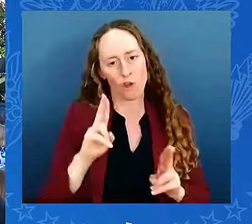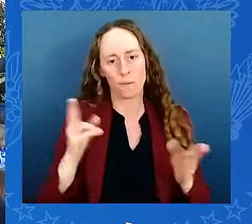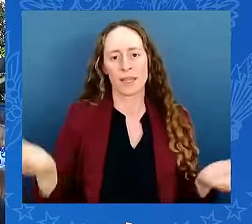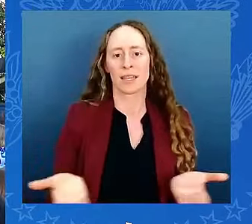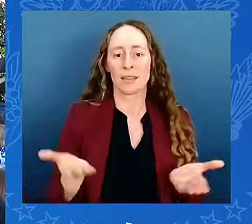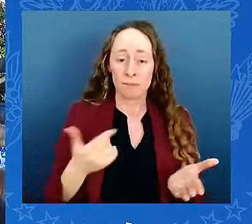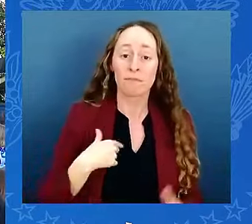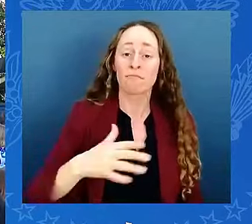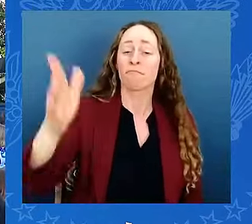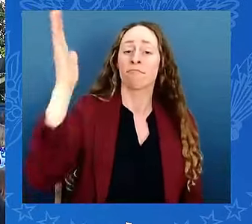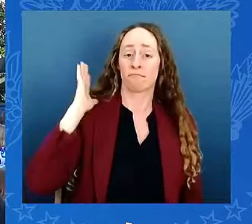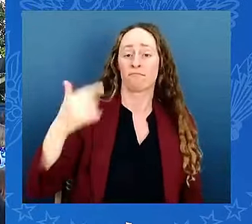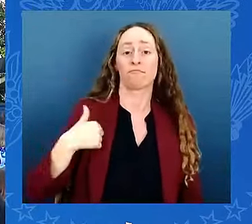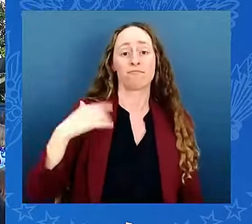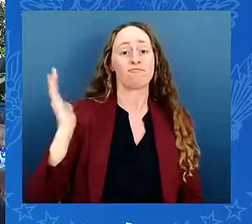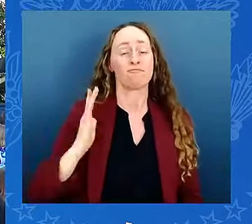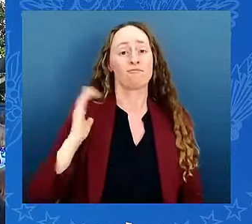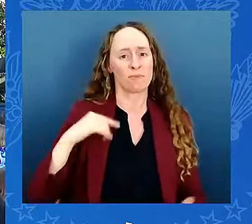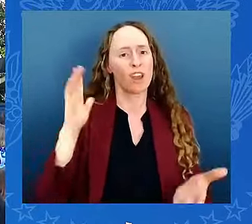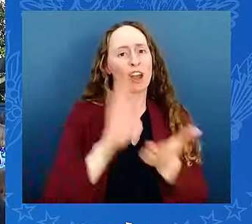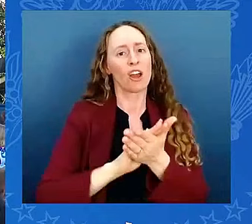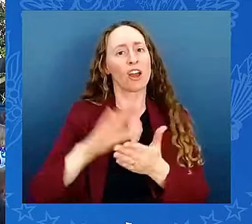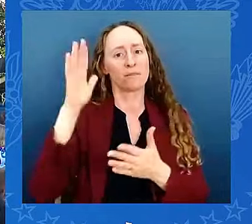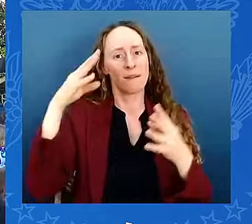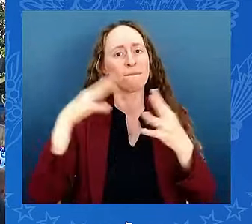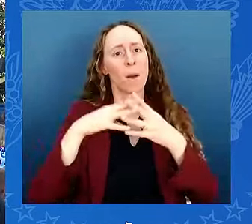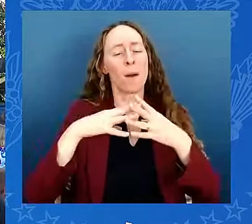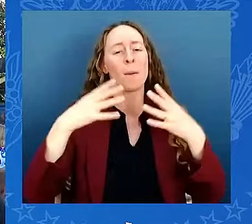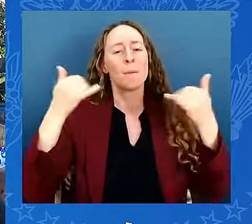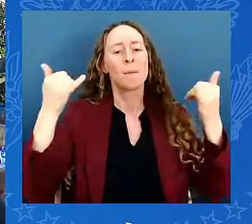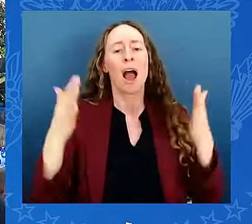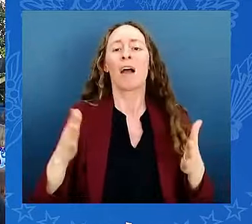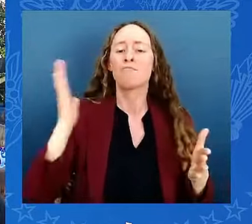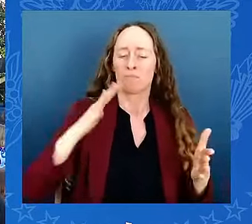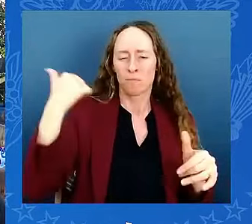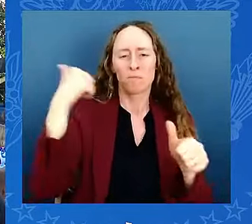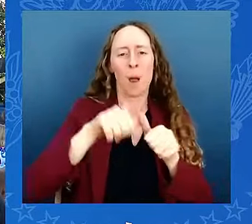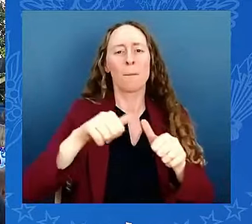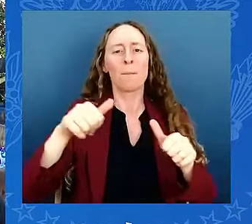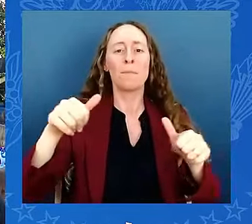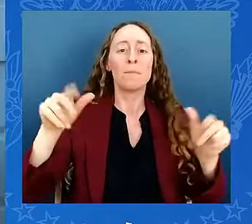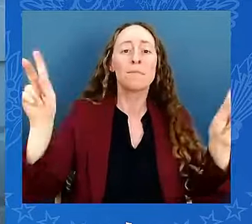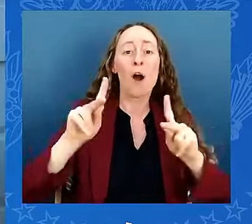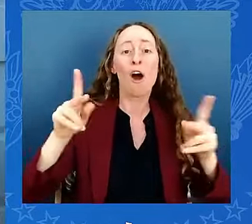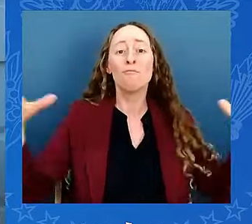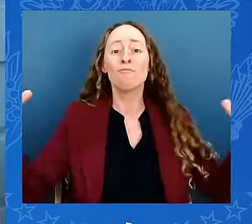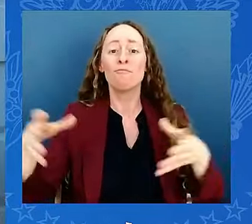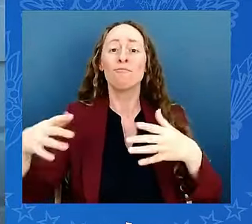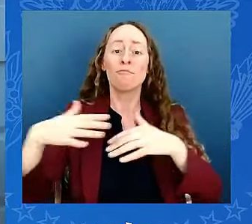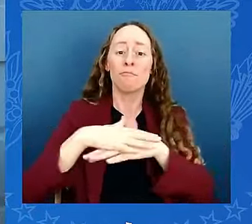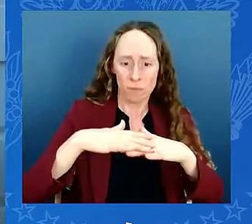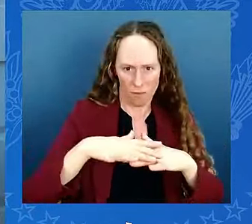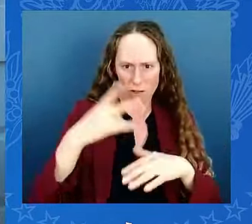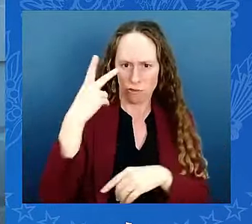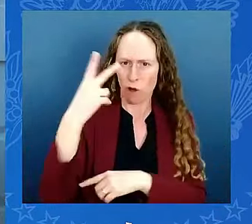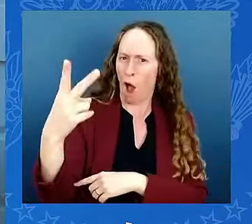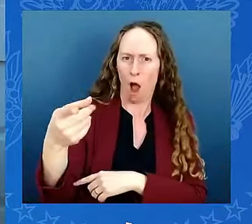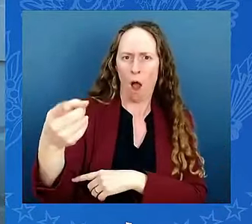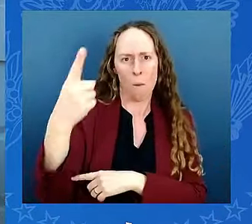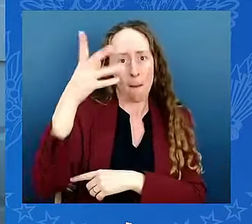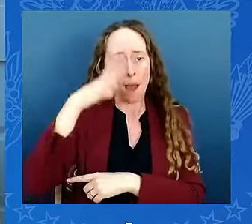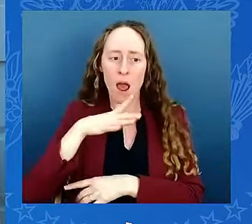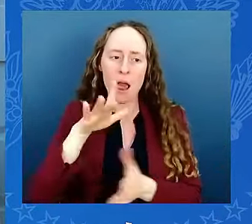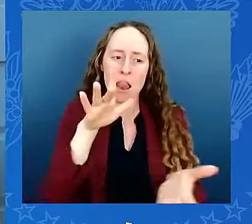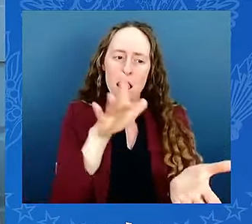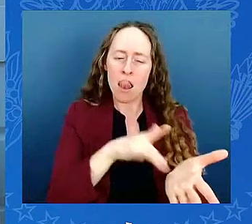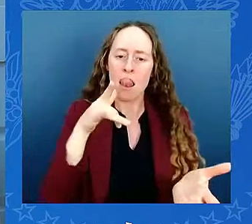friends. We unfortunately came across a young man clearly trying to take advantage of a young woman. We did the only thing that felt right in the